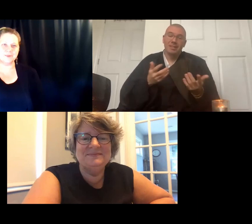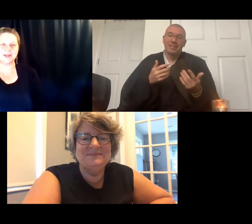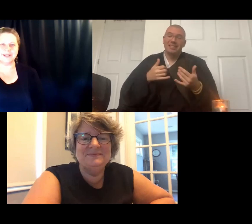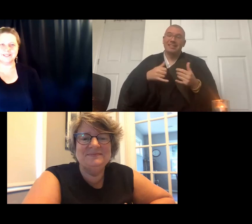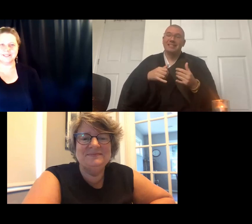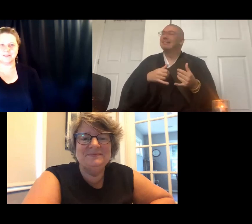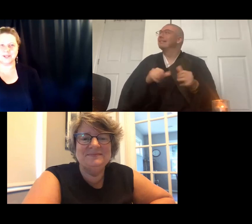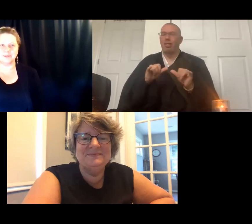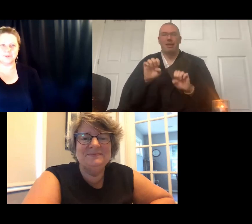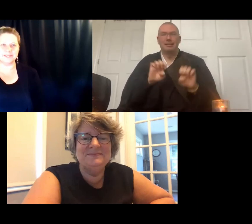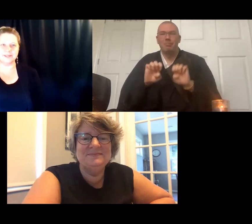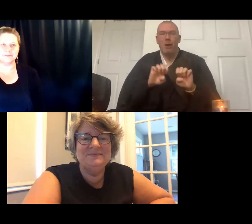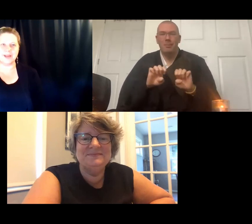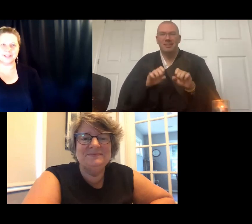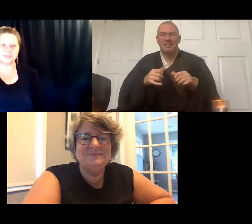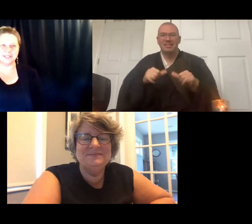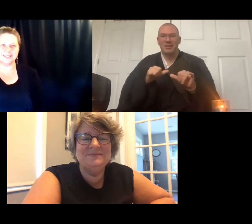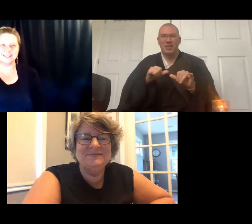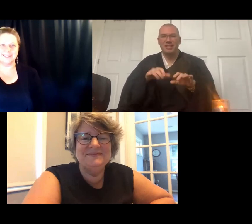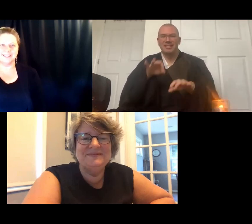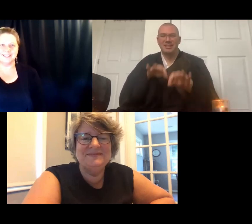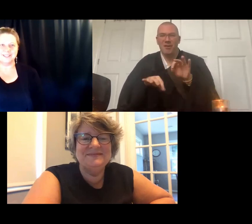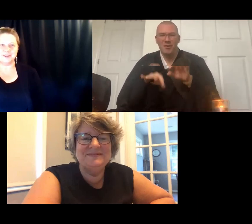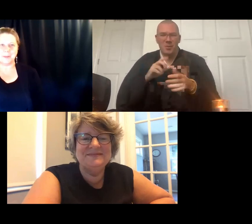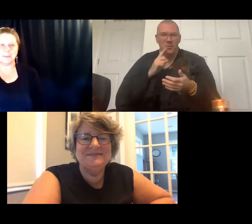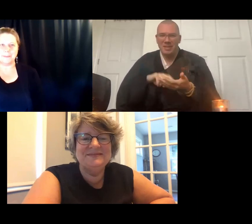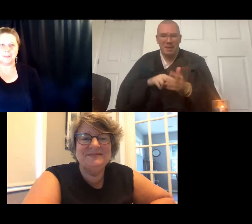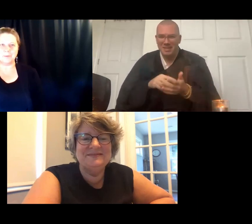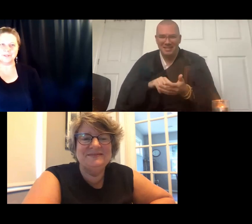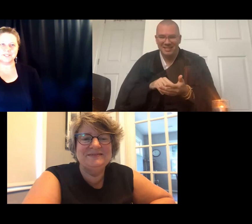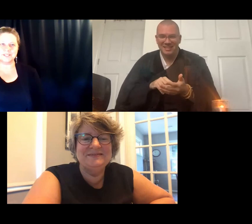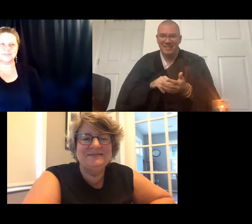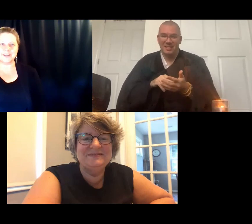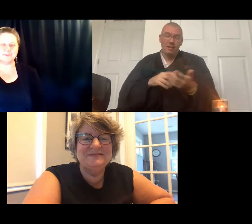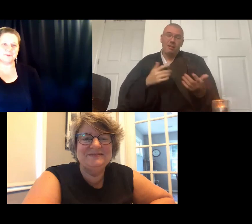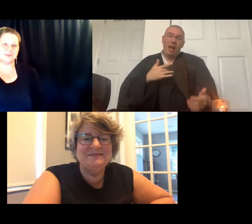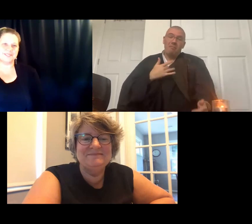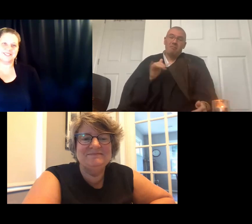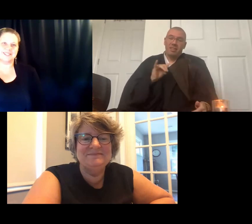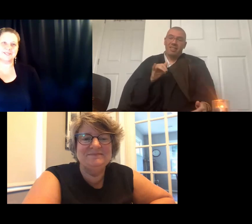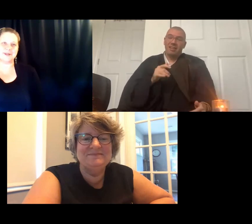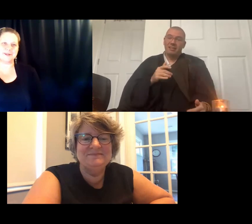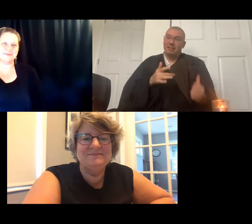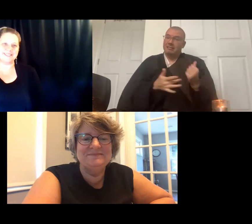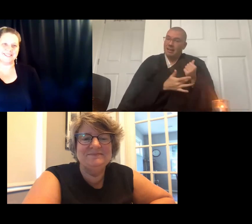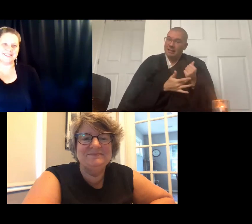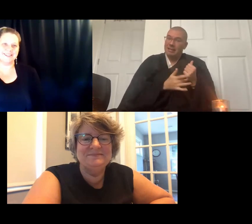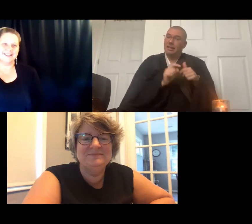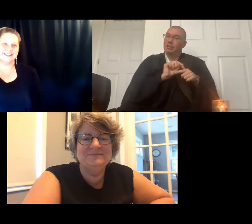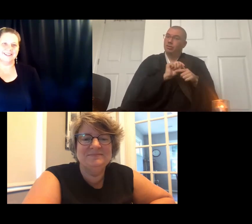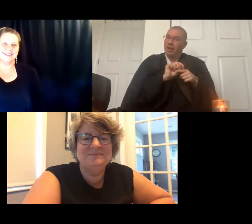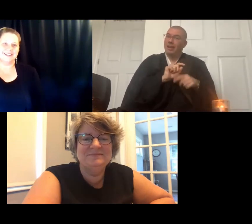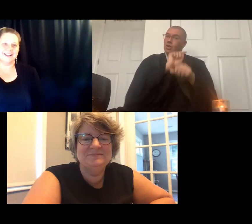And so what is American Buddhism actually? We're still developing, we're still